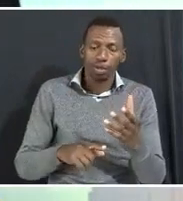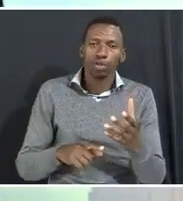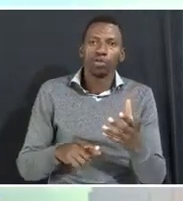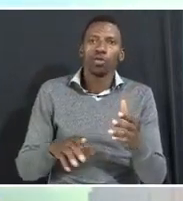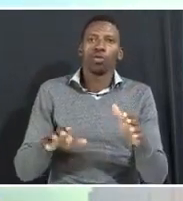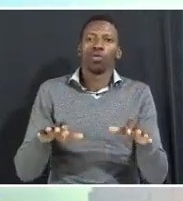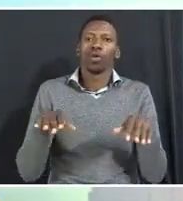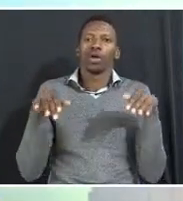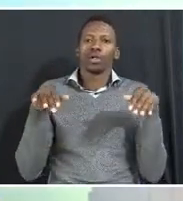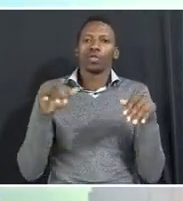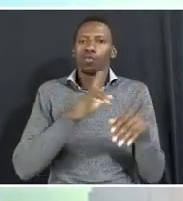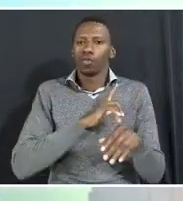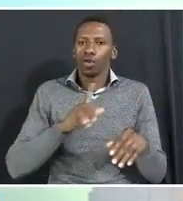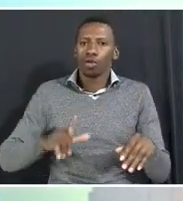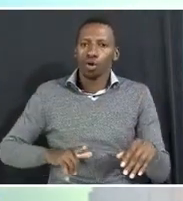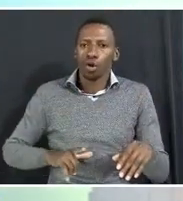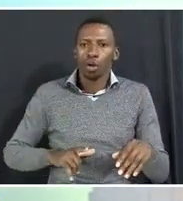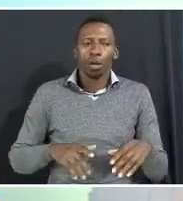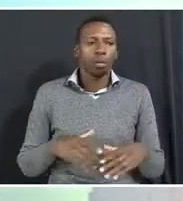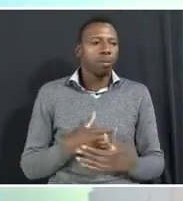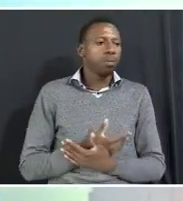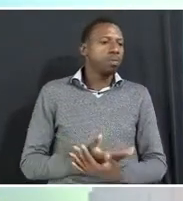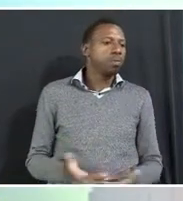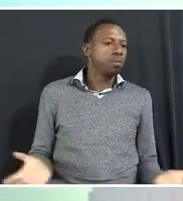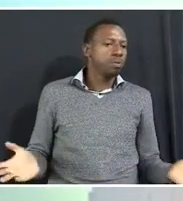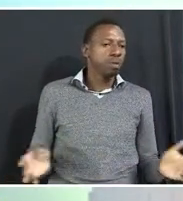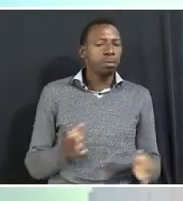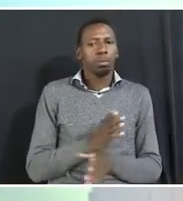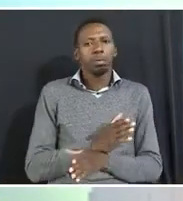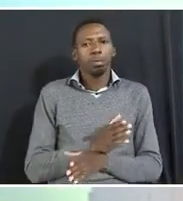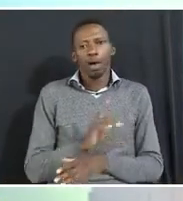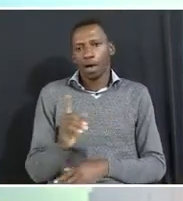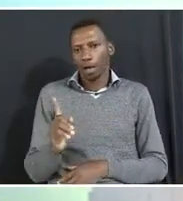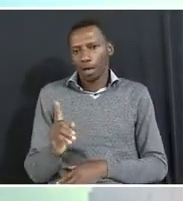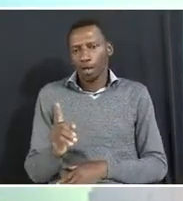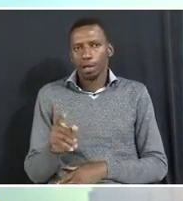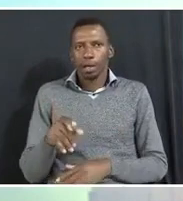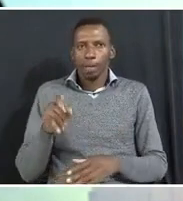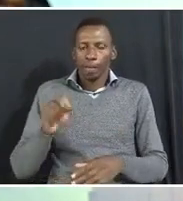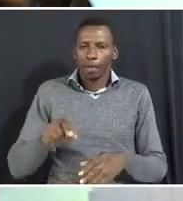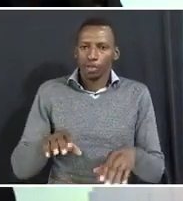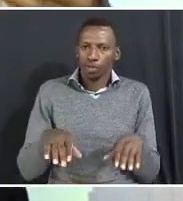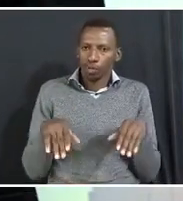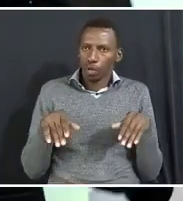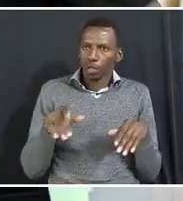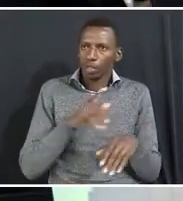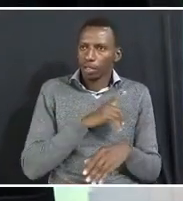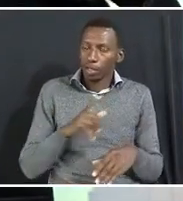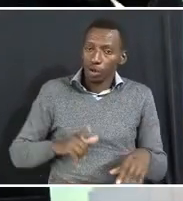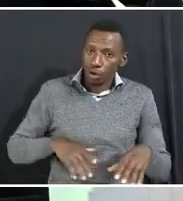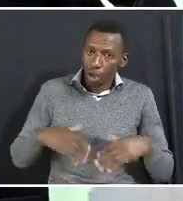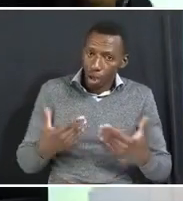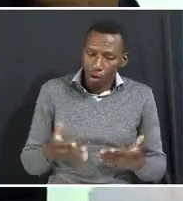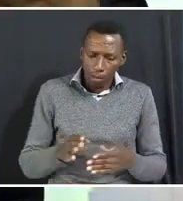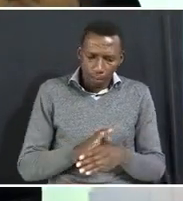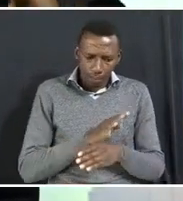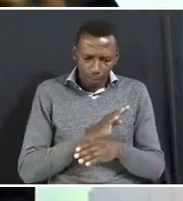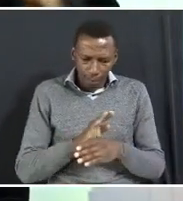in idleness and in indolence or indulgence, but we need to wait for the Lord, engaged